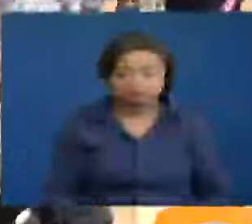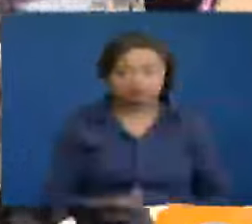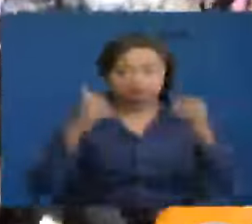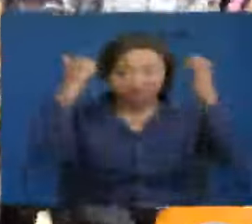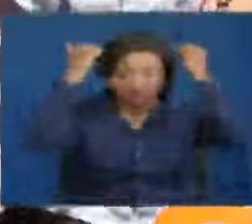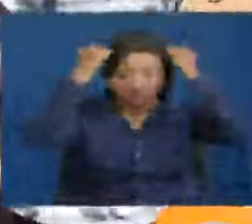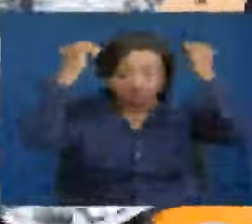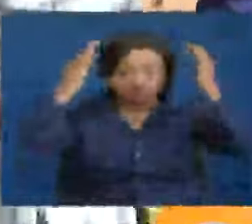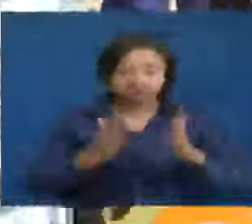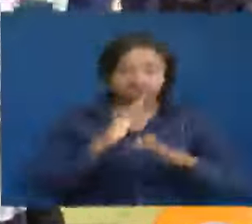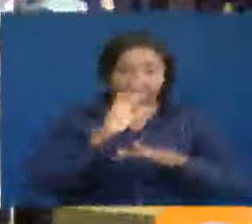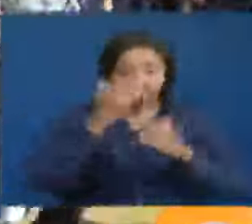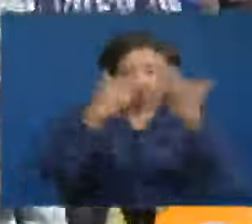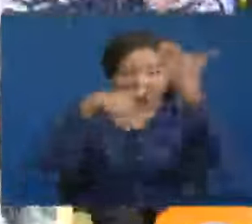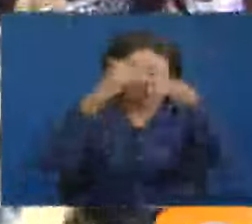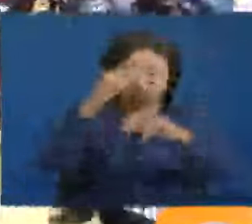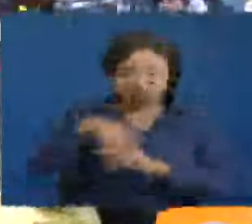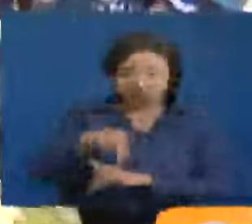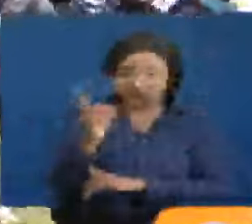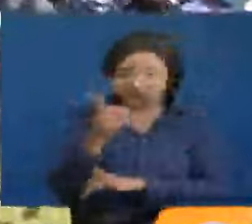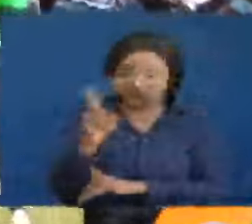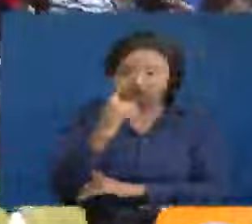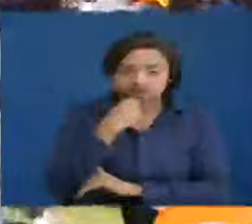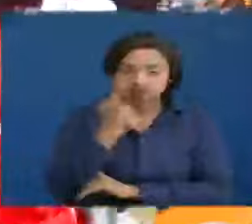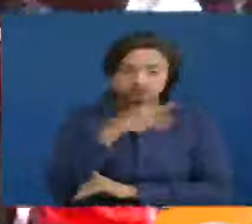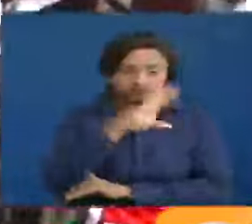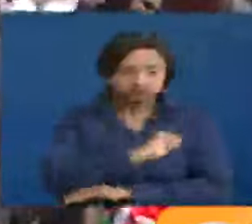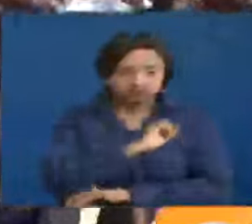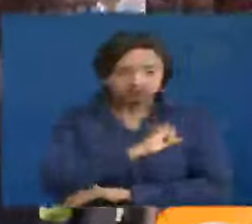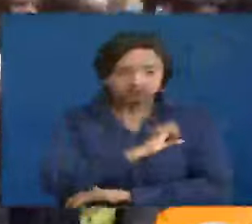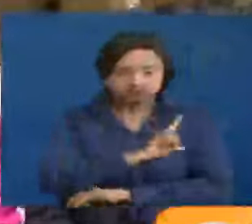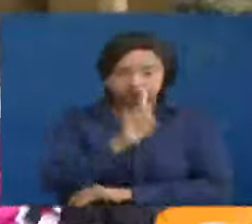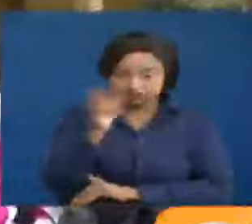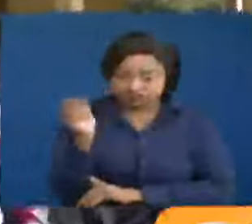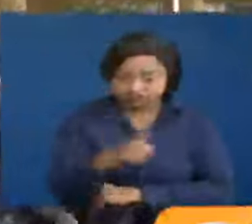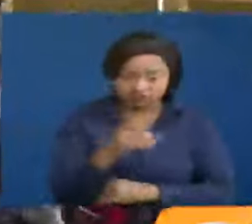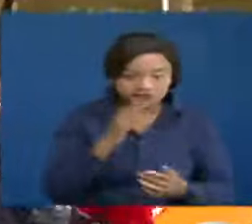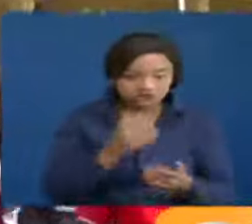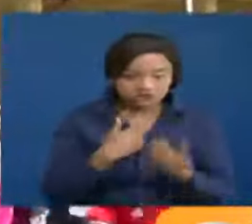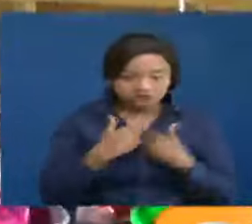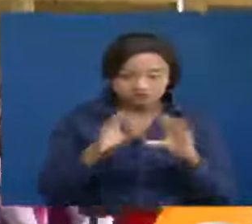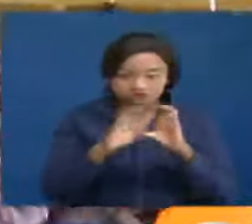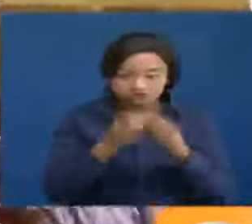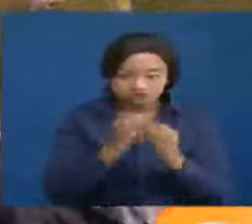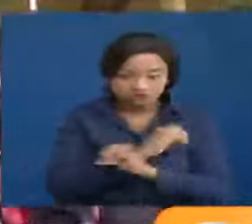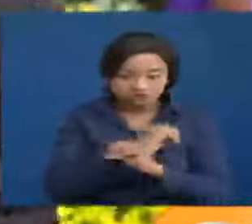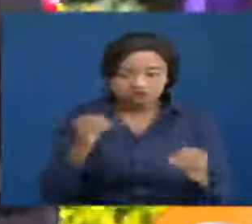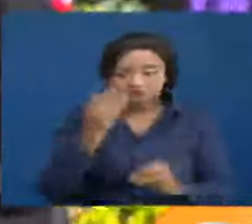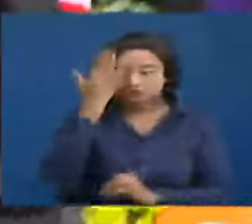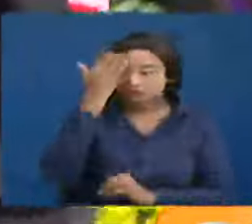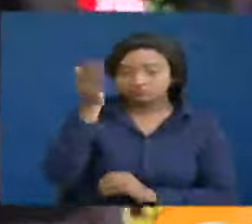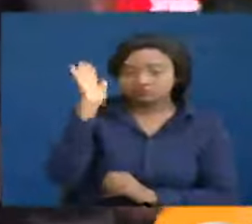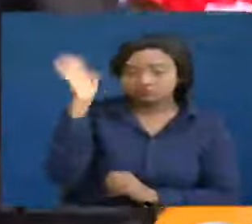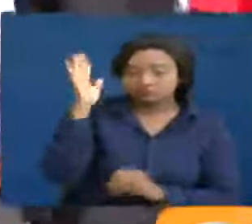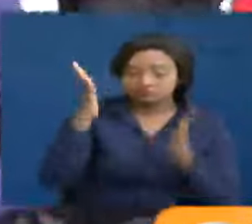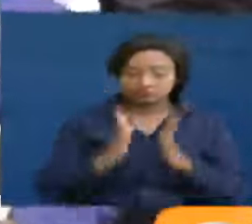the University of Nairobi who have endured a month now without learning owing to the lecturer's strike